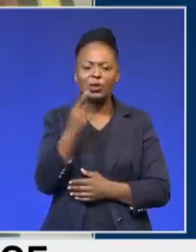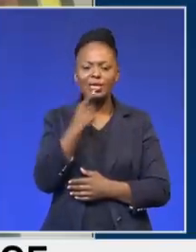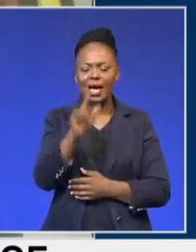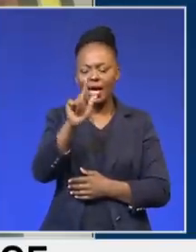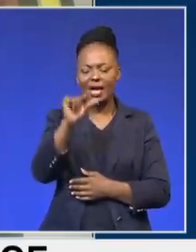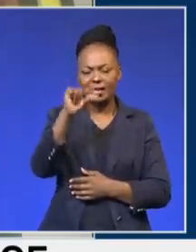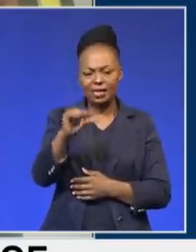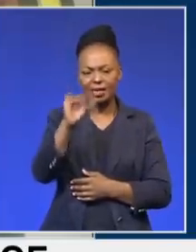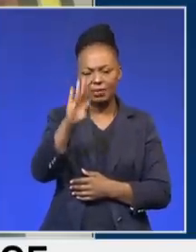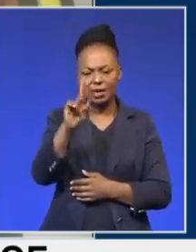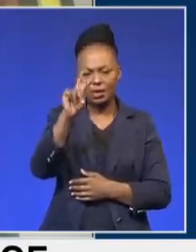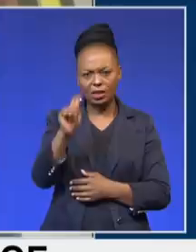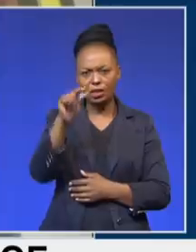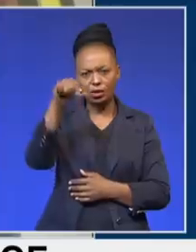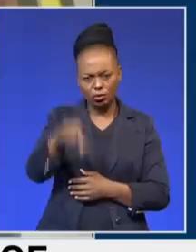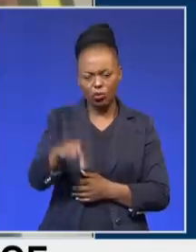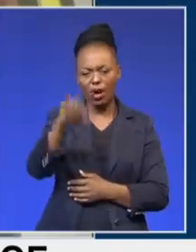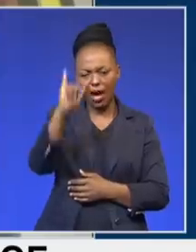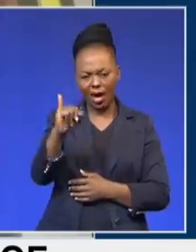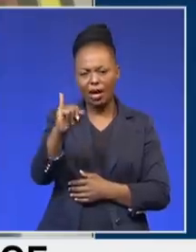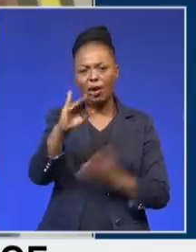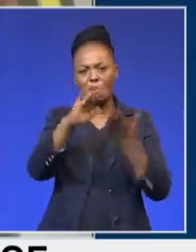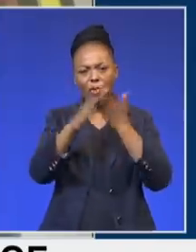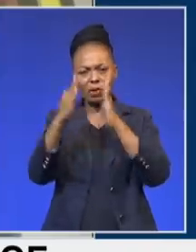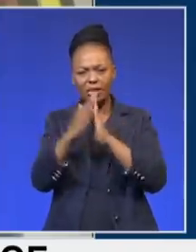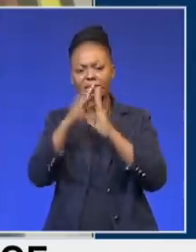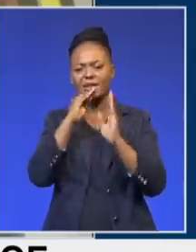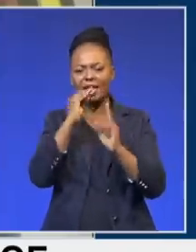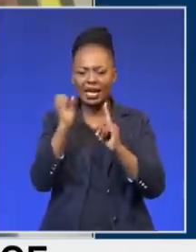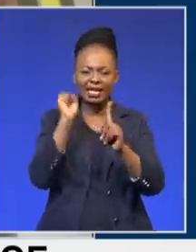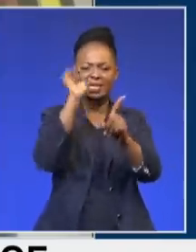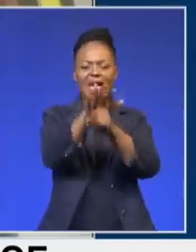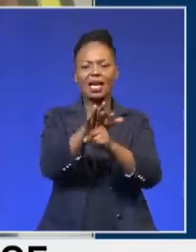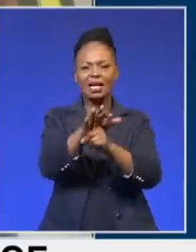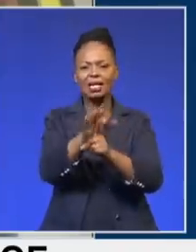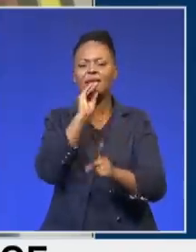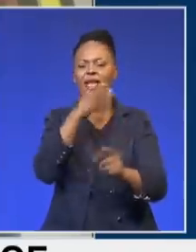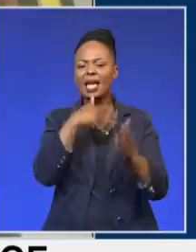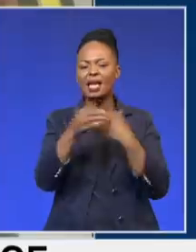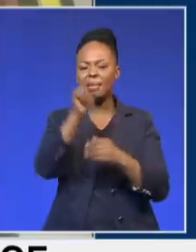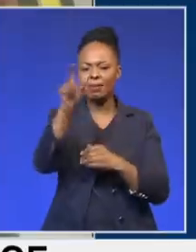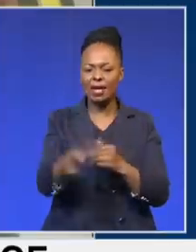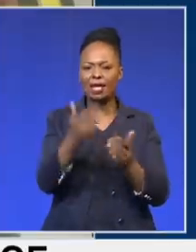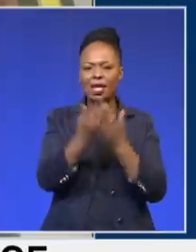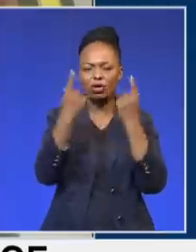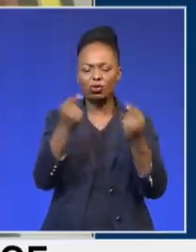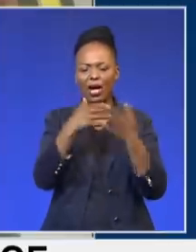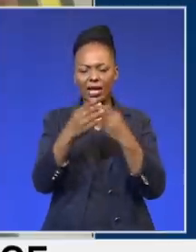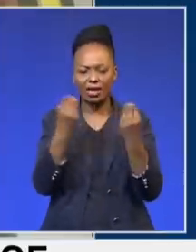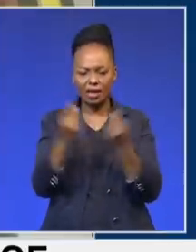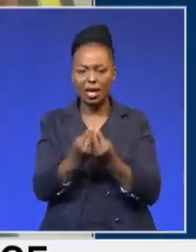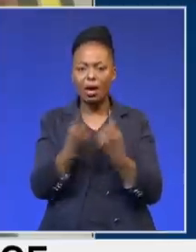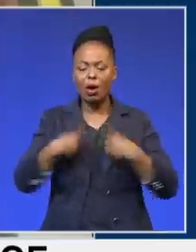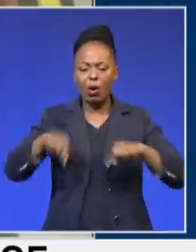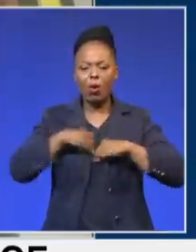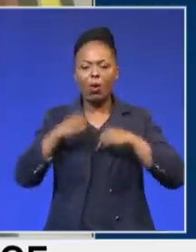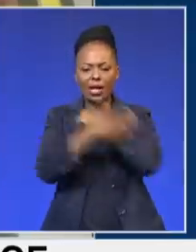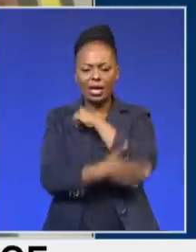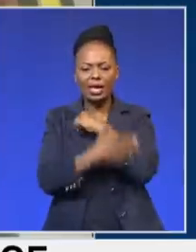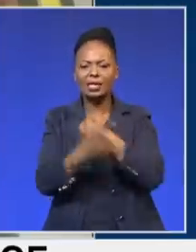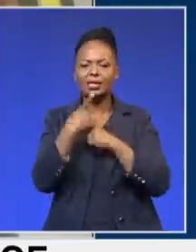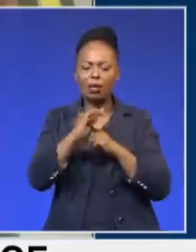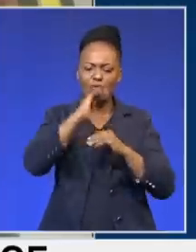LGBTQI community are up for being targeted. Anybody can do anything. And in this country, we've said we protect all South Africans